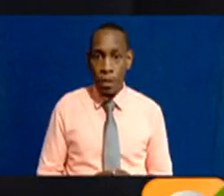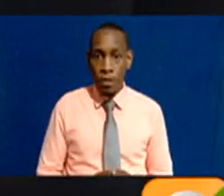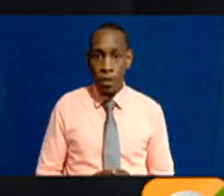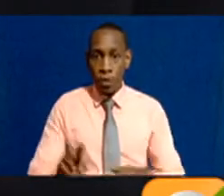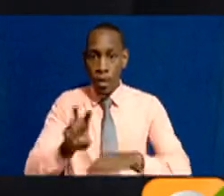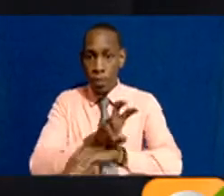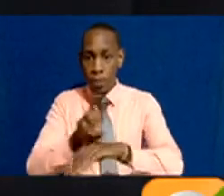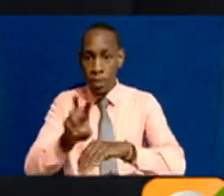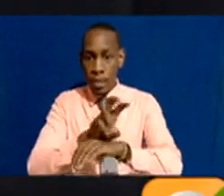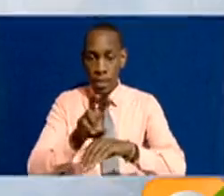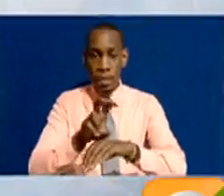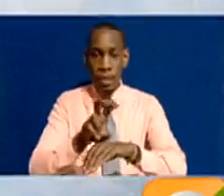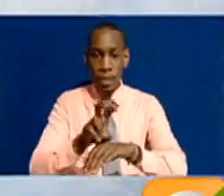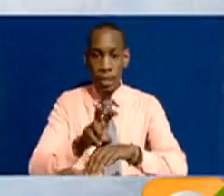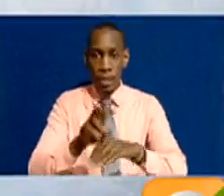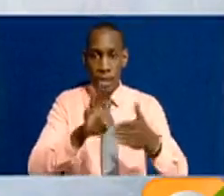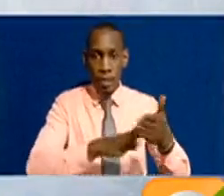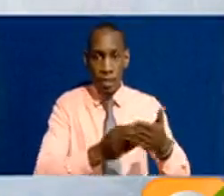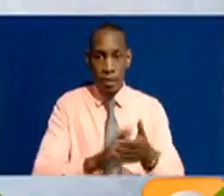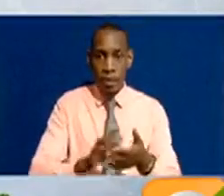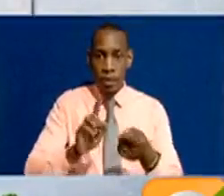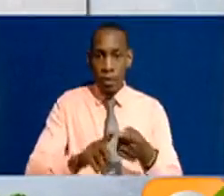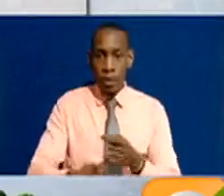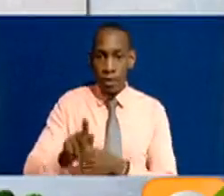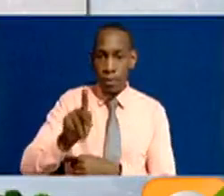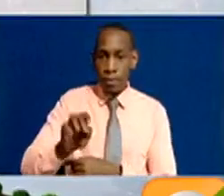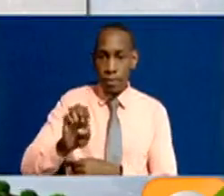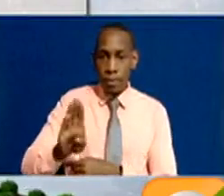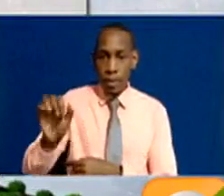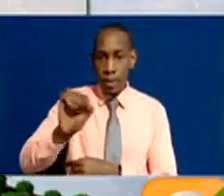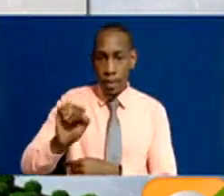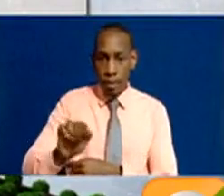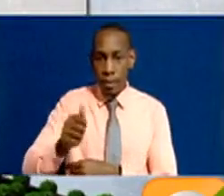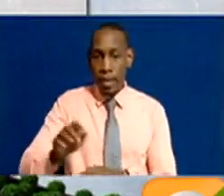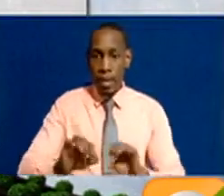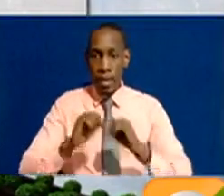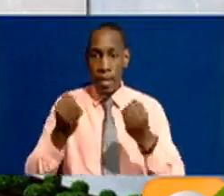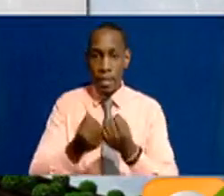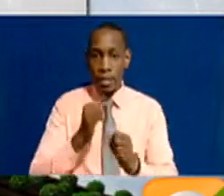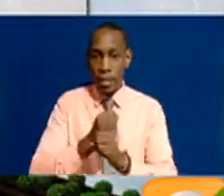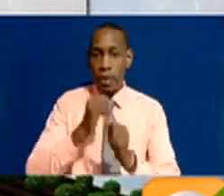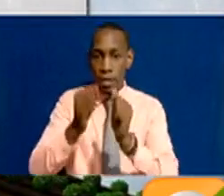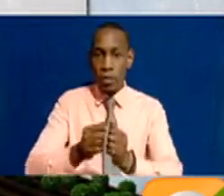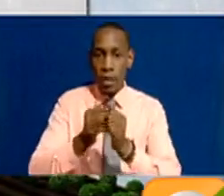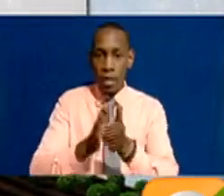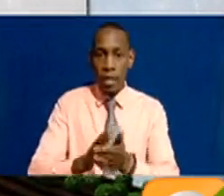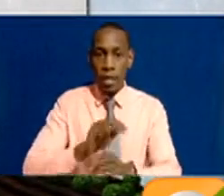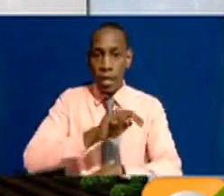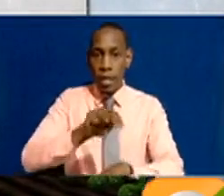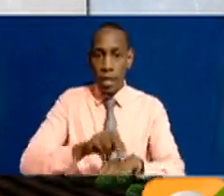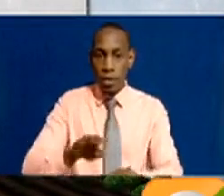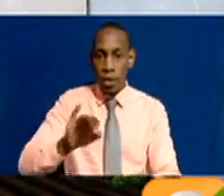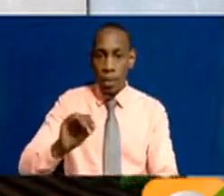monitoring and surveillance framework. Other than the Kenya Bureau of Standards, other agencies collaborating with the National